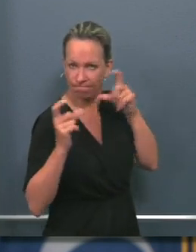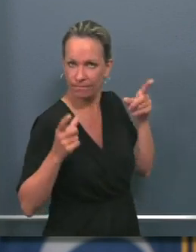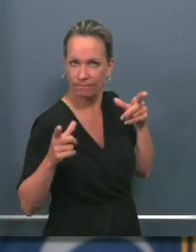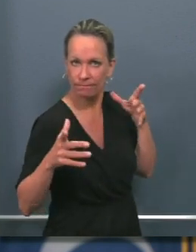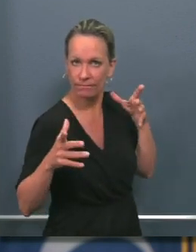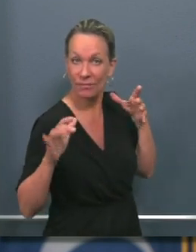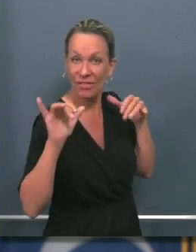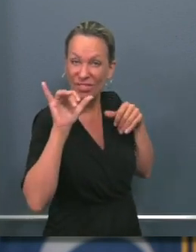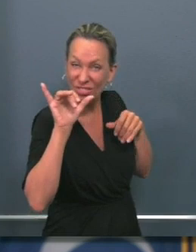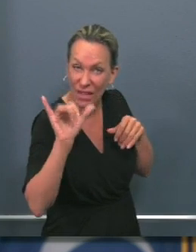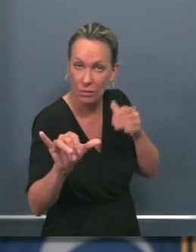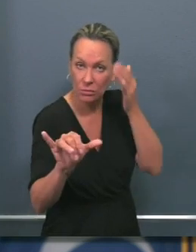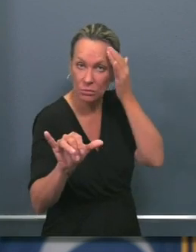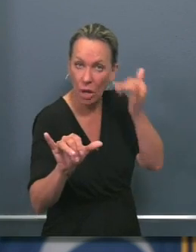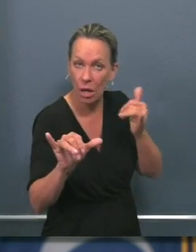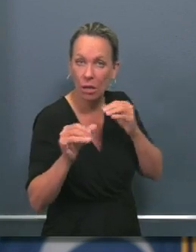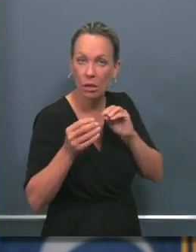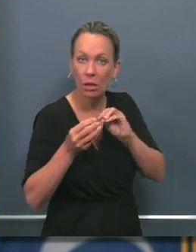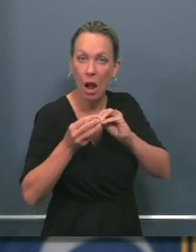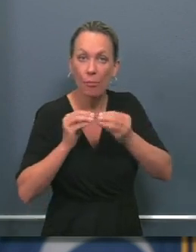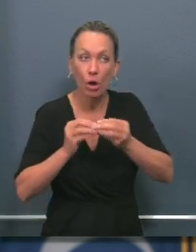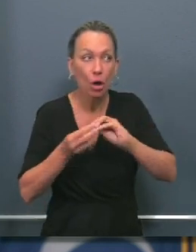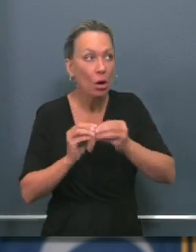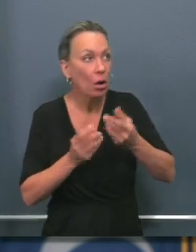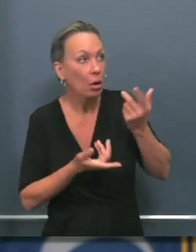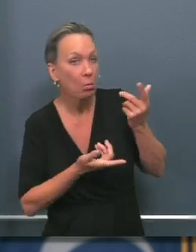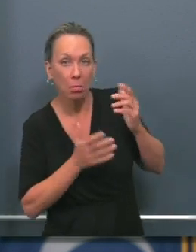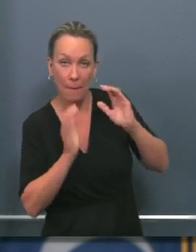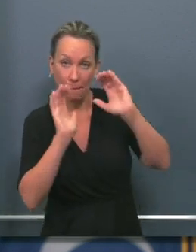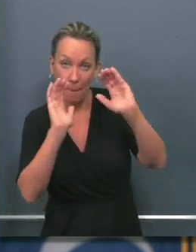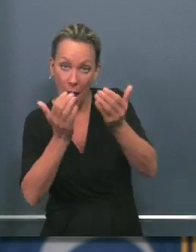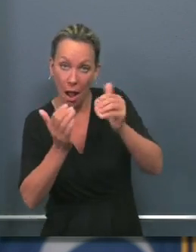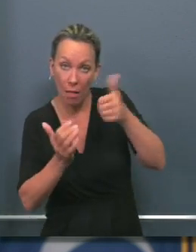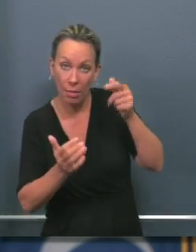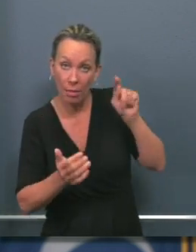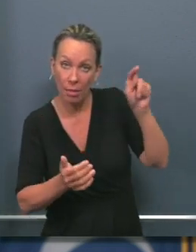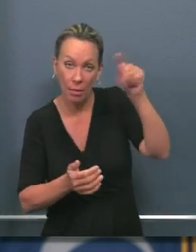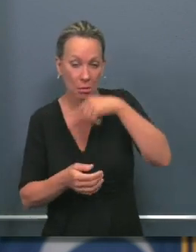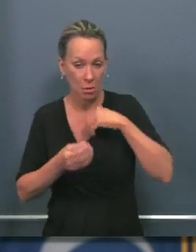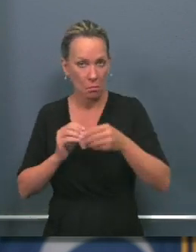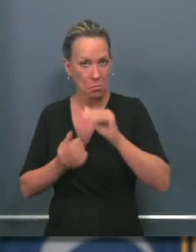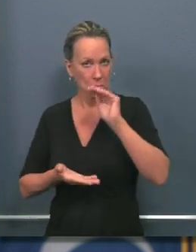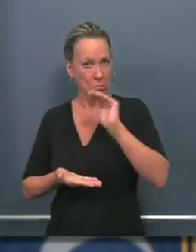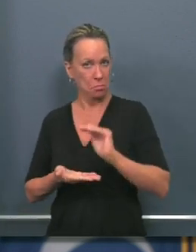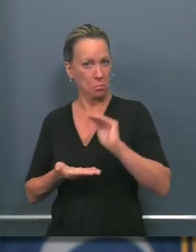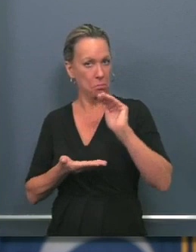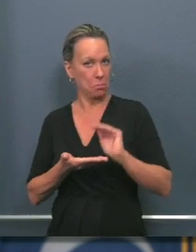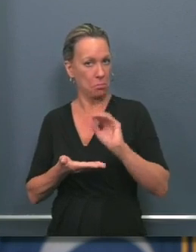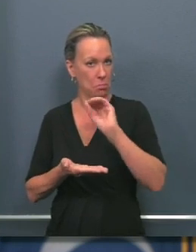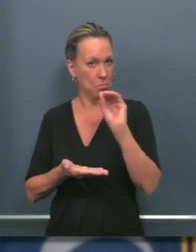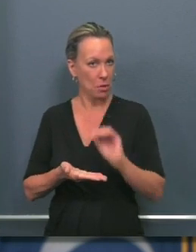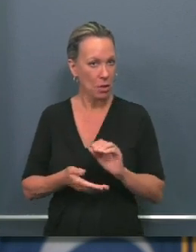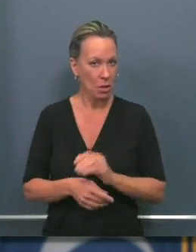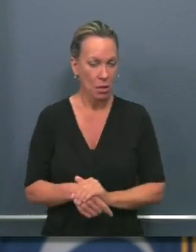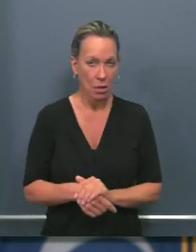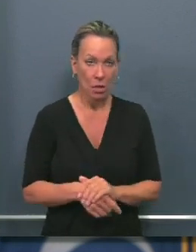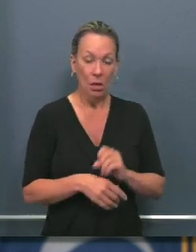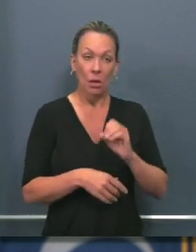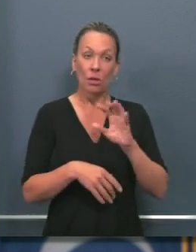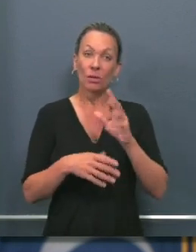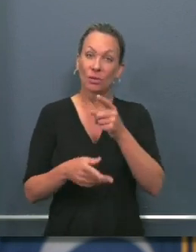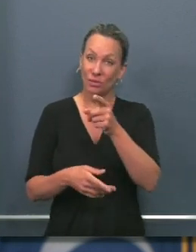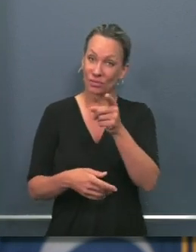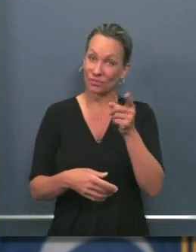Obviously, we're fearful as people begin to mix, people start to congregate together that haven't congregated together, that you have